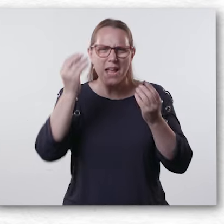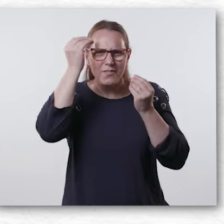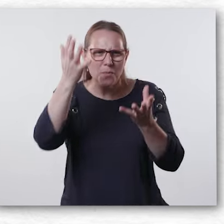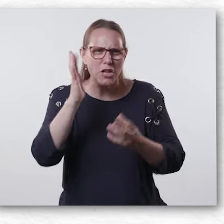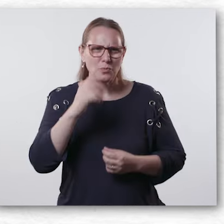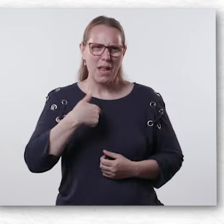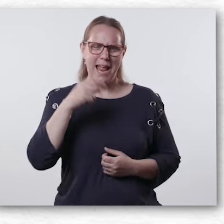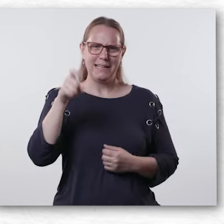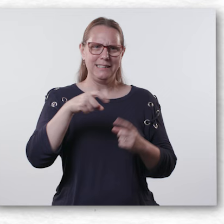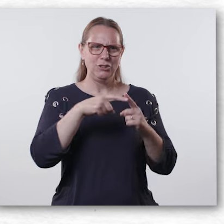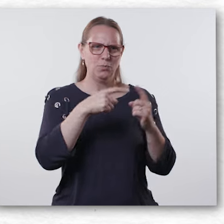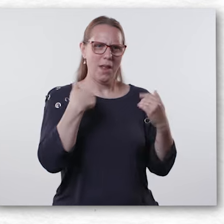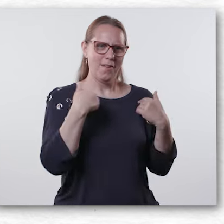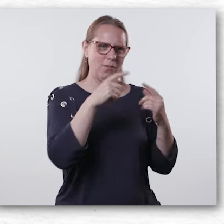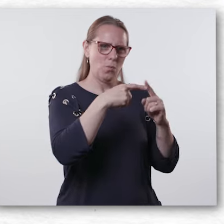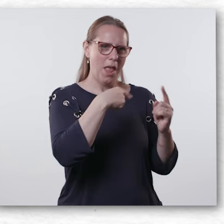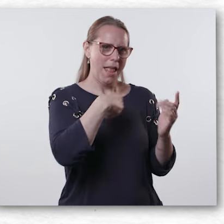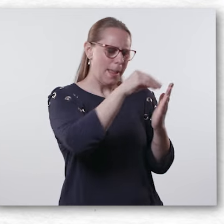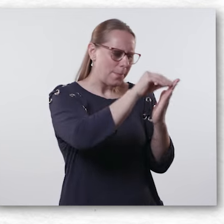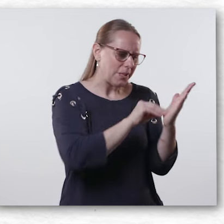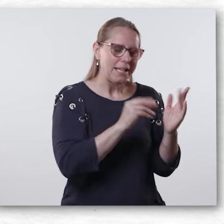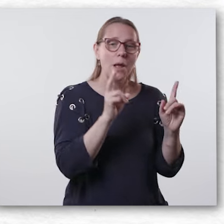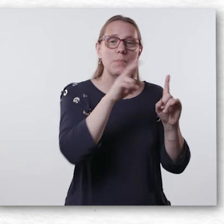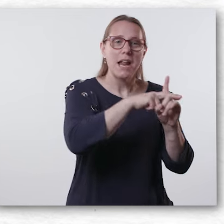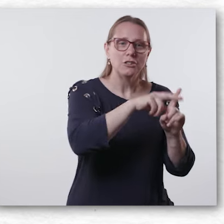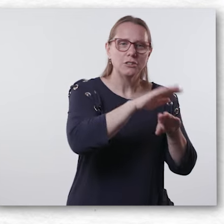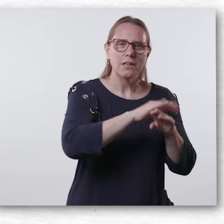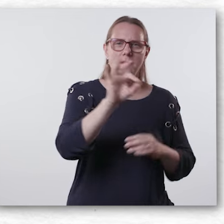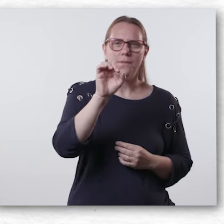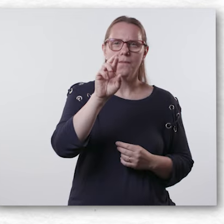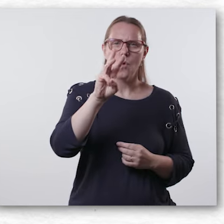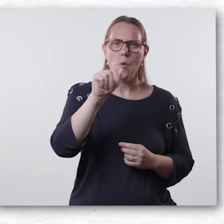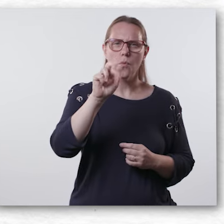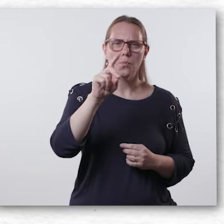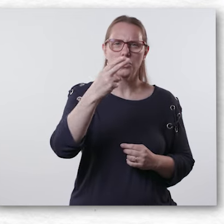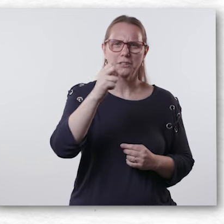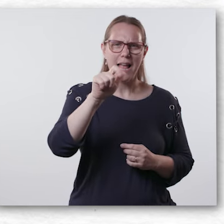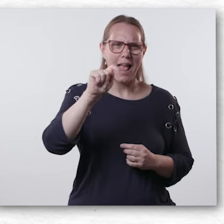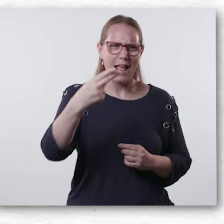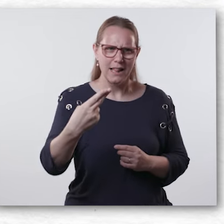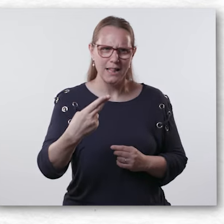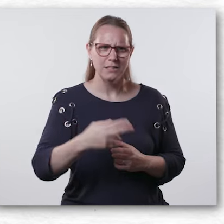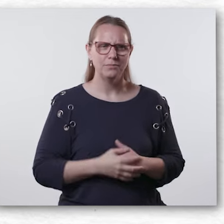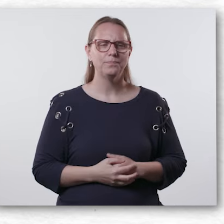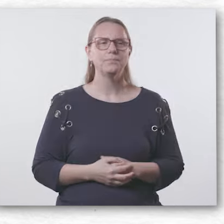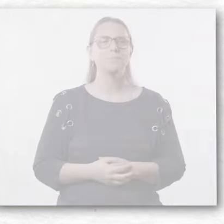What information will I need to have when I complete the application on Forward Health?